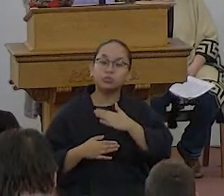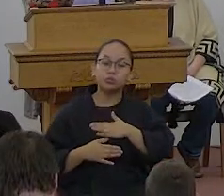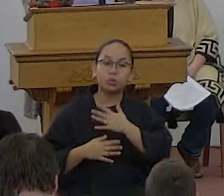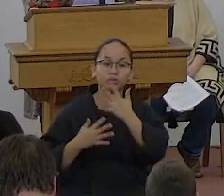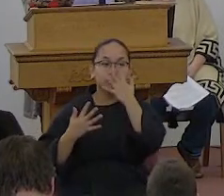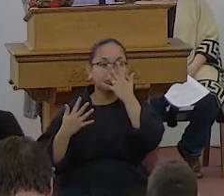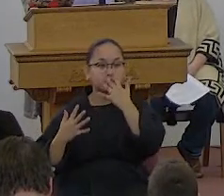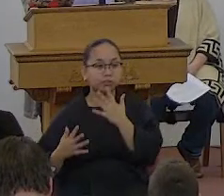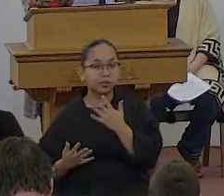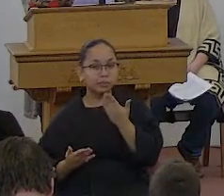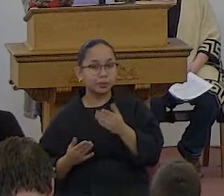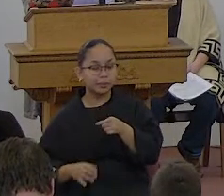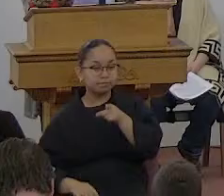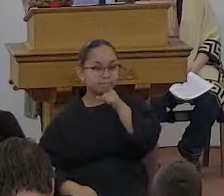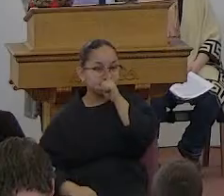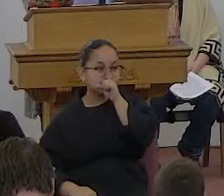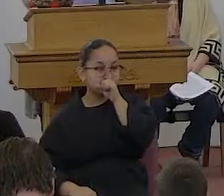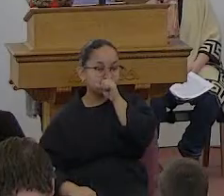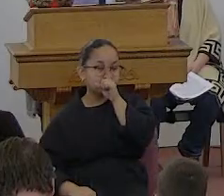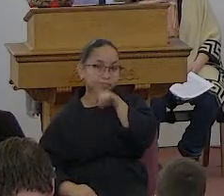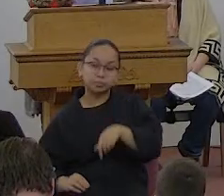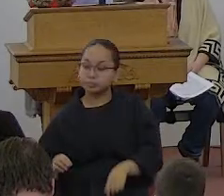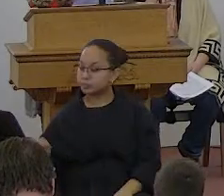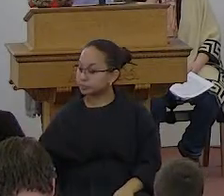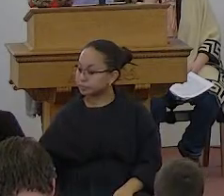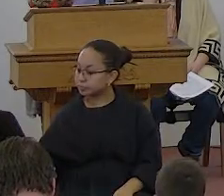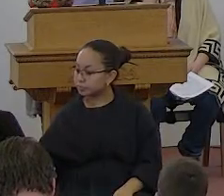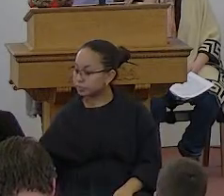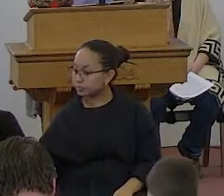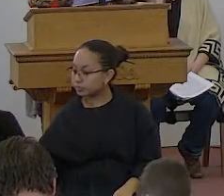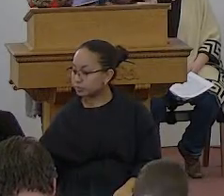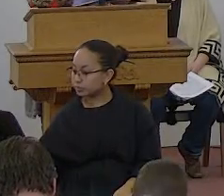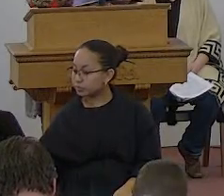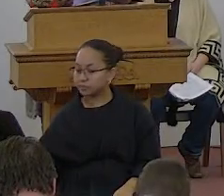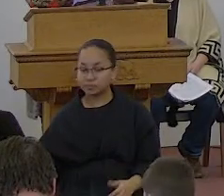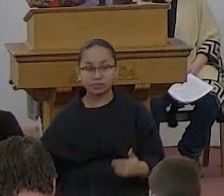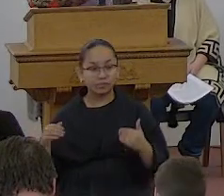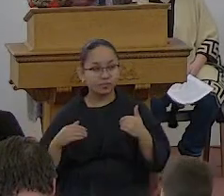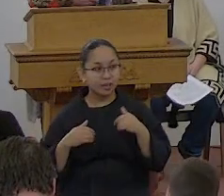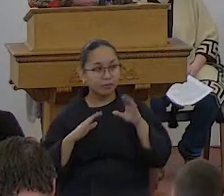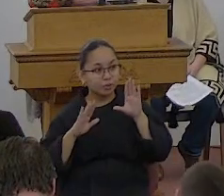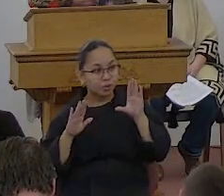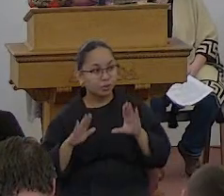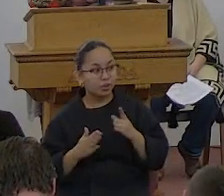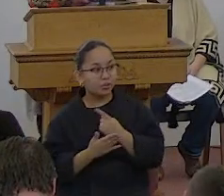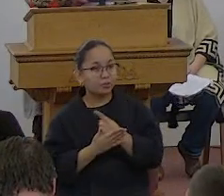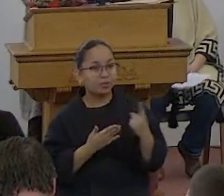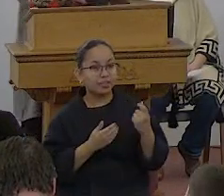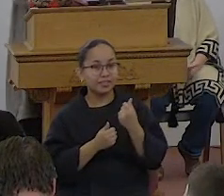and remaining unspoken. I wish you all a wonderful week.